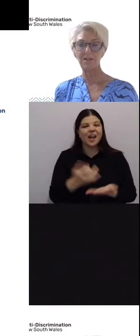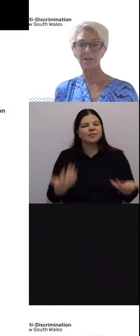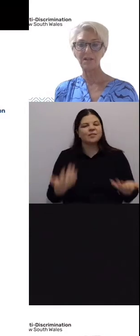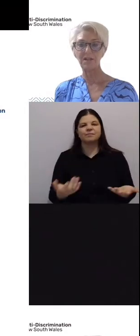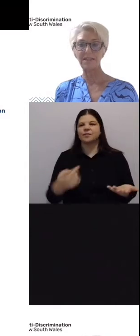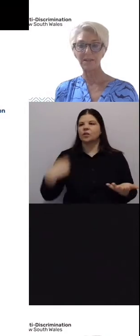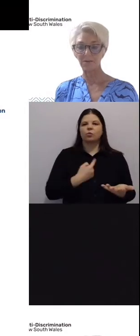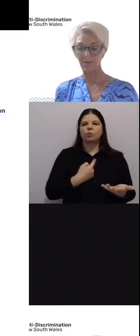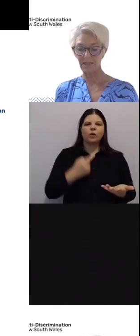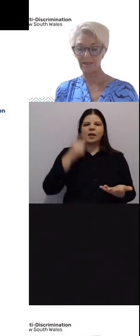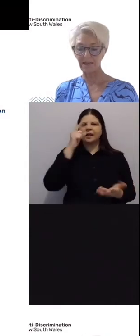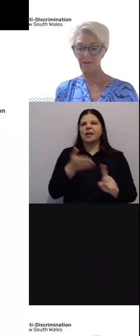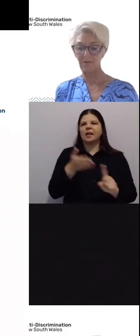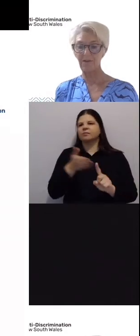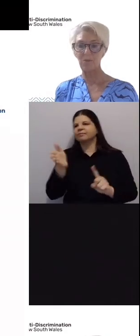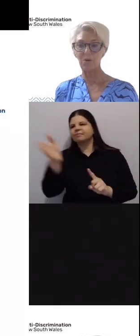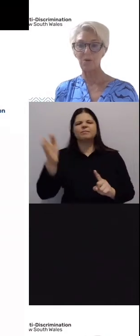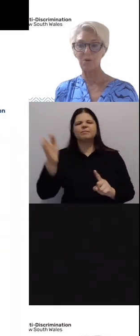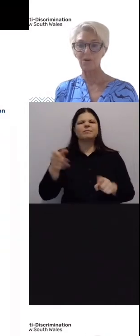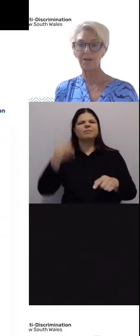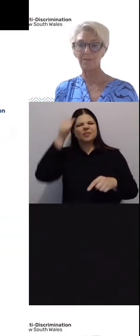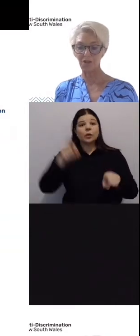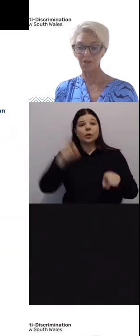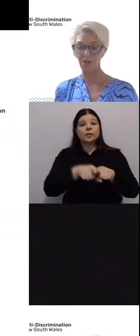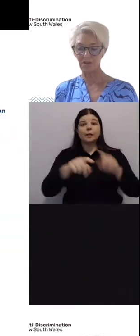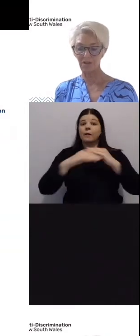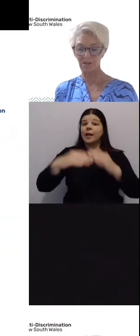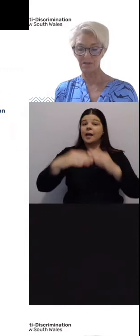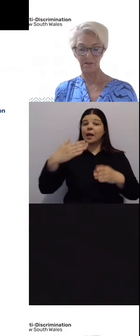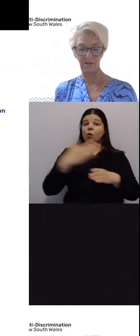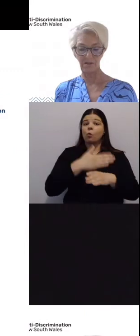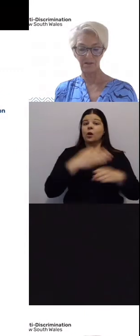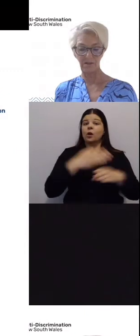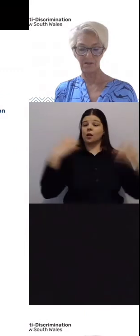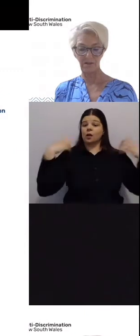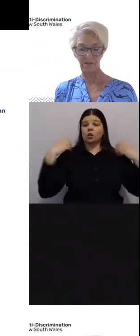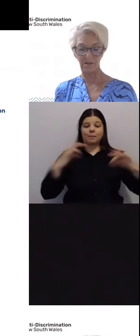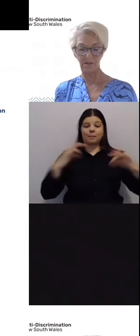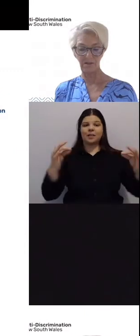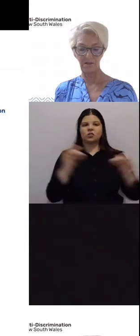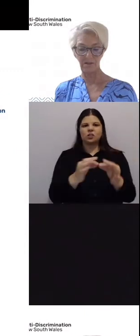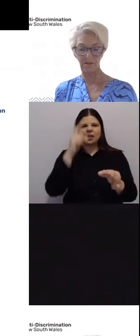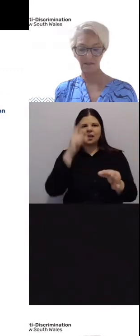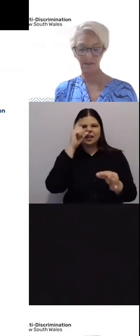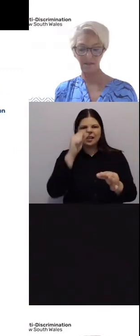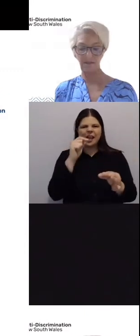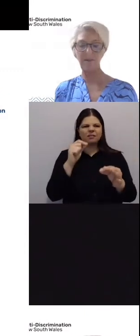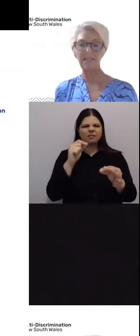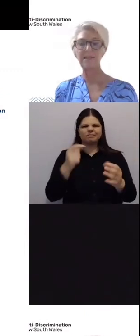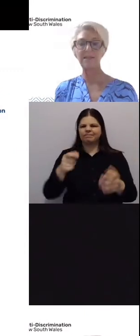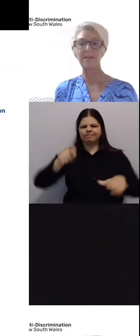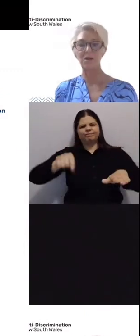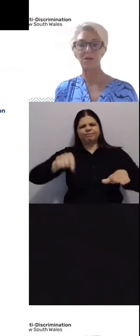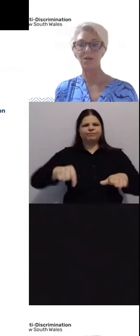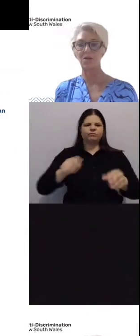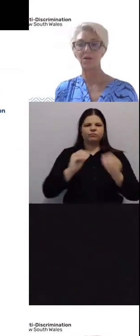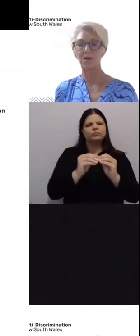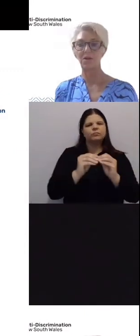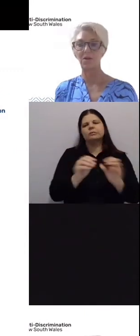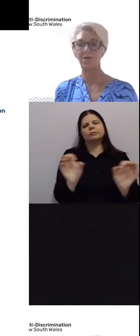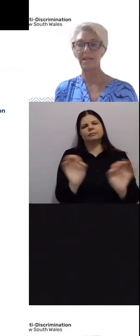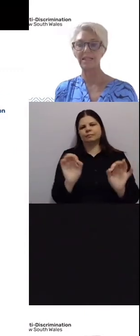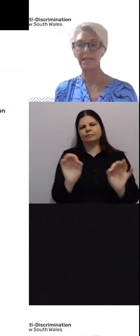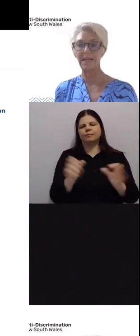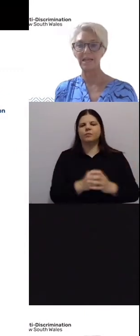arbitration as there is a Fair Work Commission. And it's not automatic, but at the